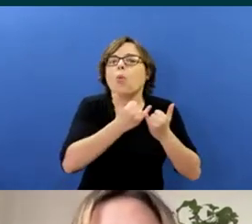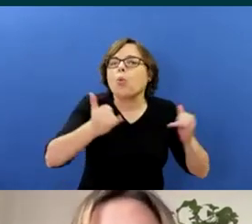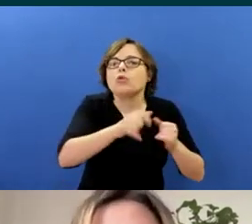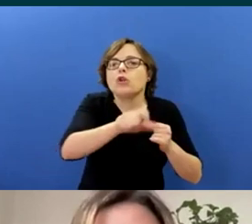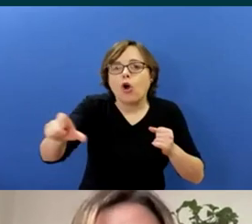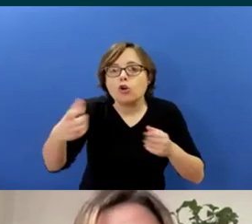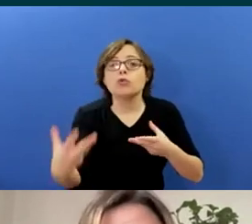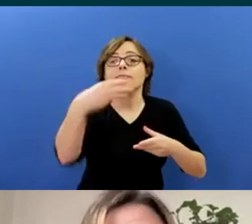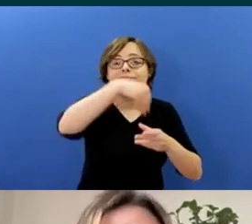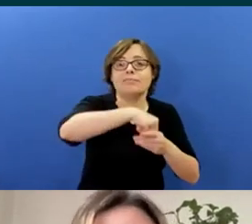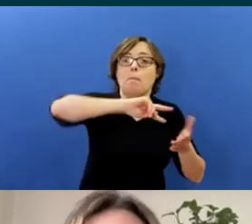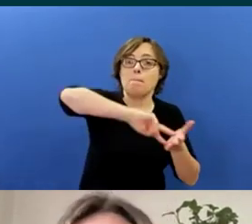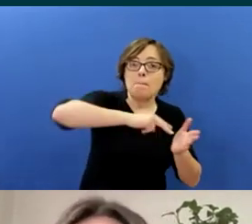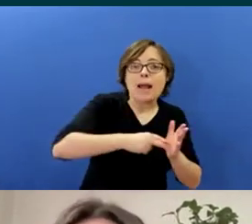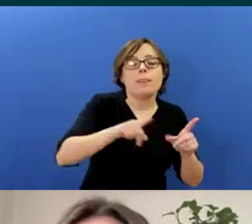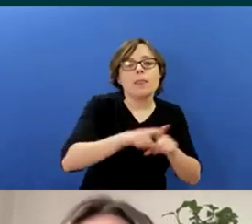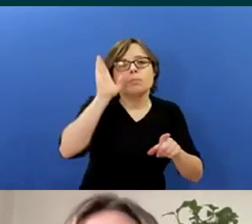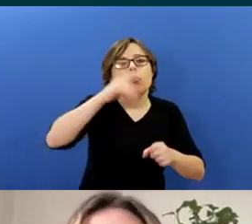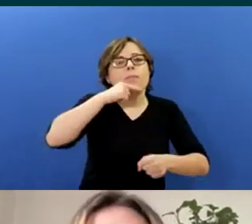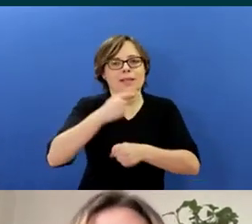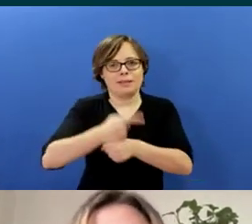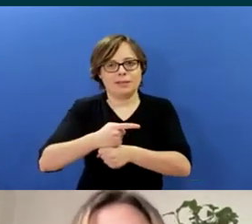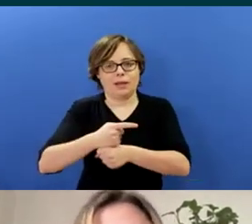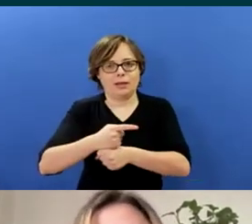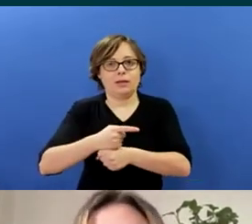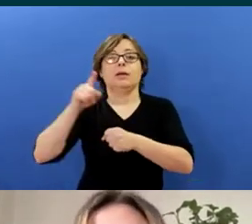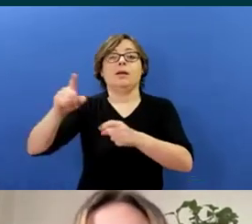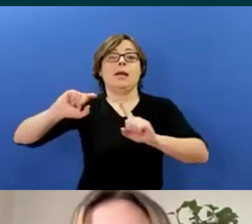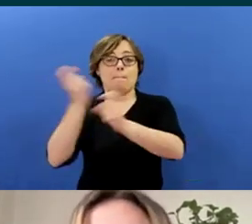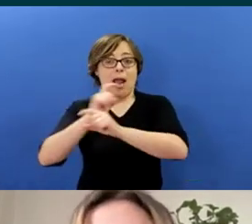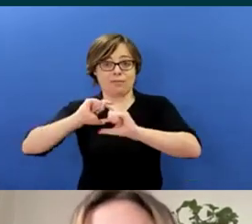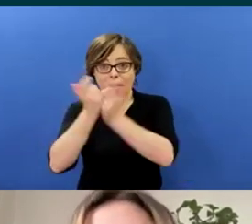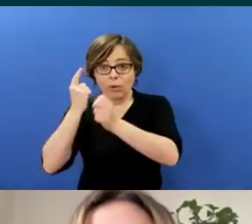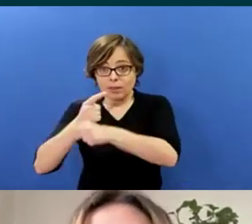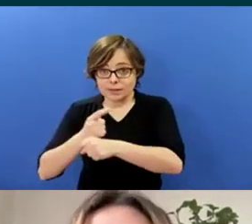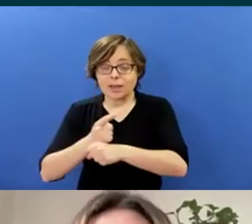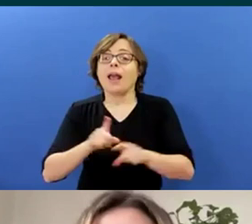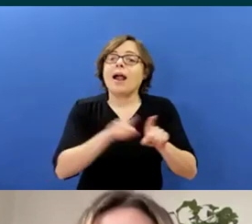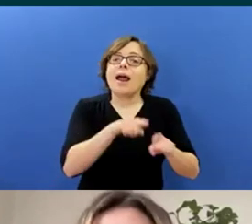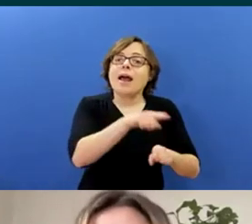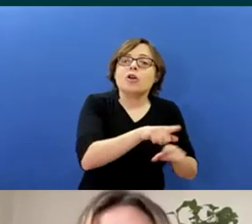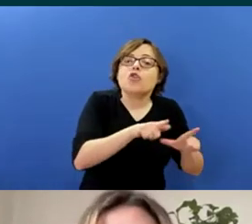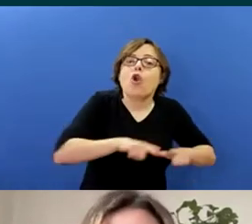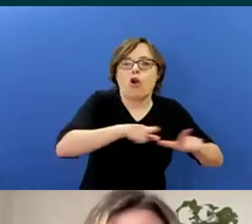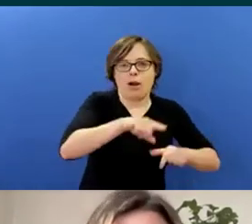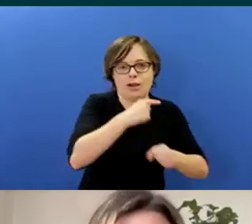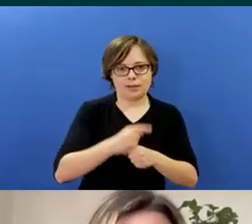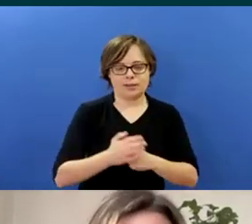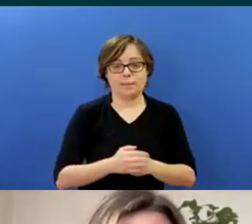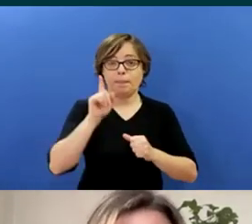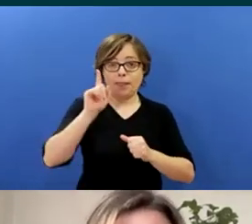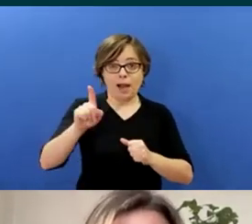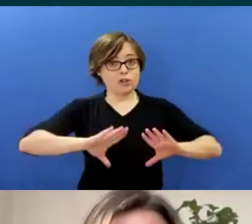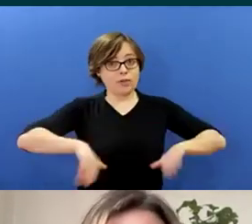and local levels. But to understand the culture of participation in Switzerland, a little bit of history will be